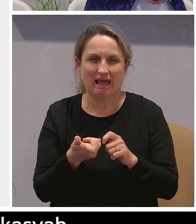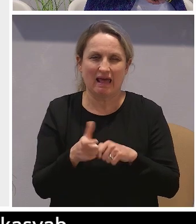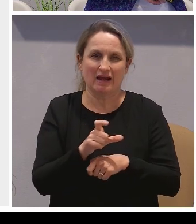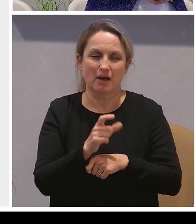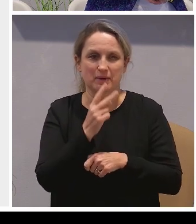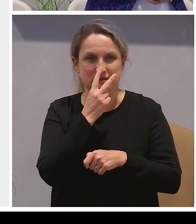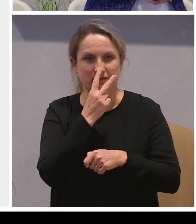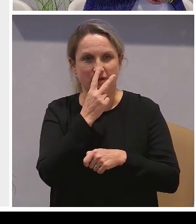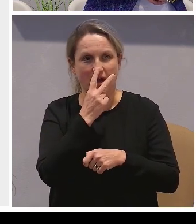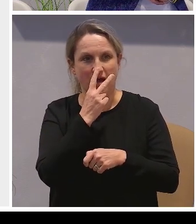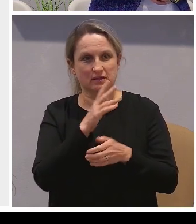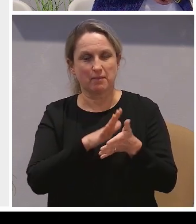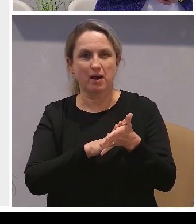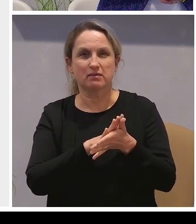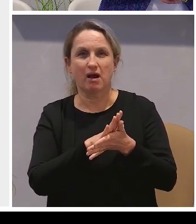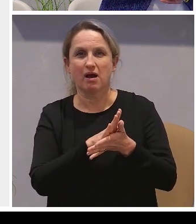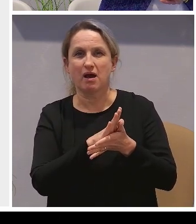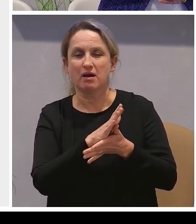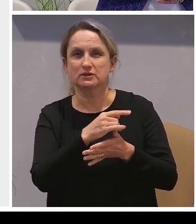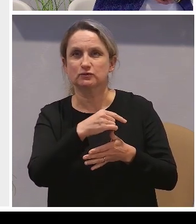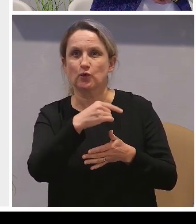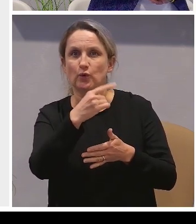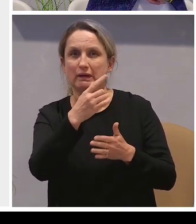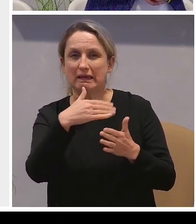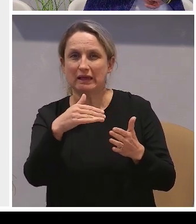the treatment in this case.